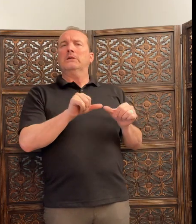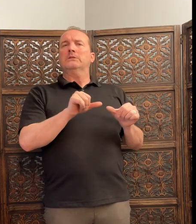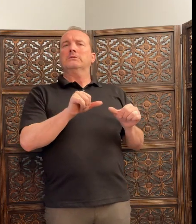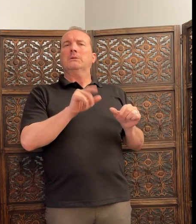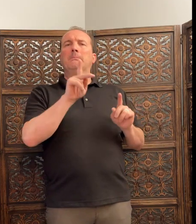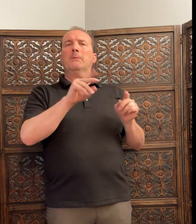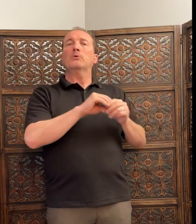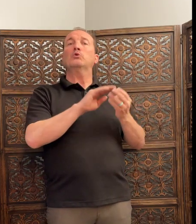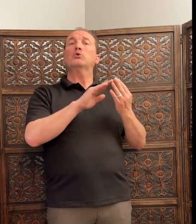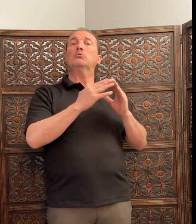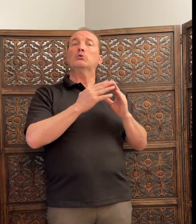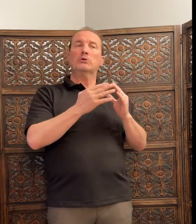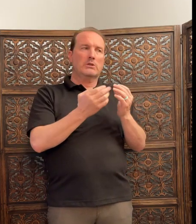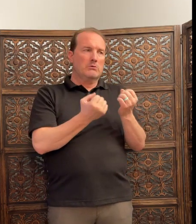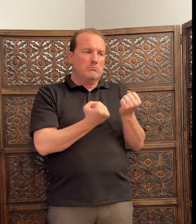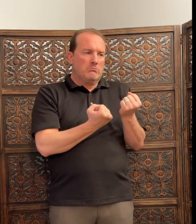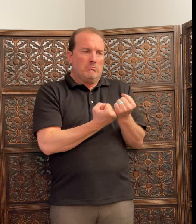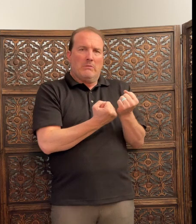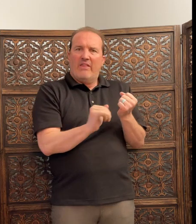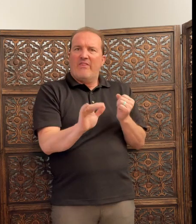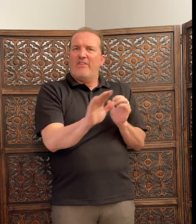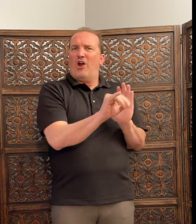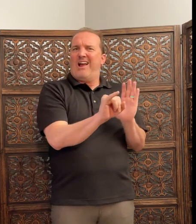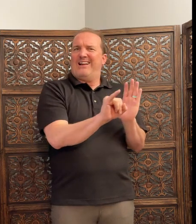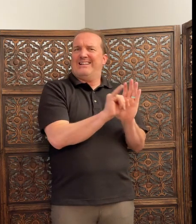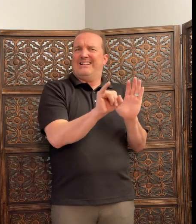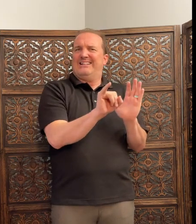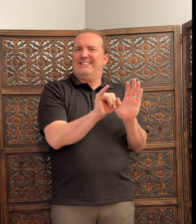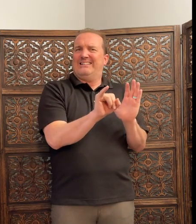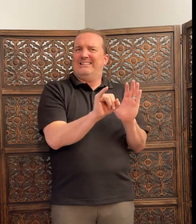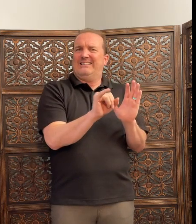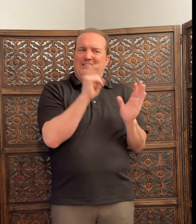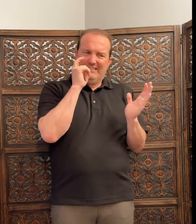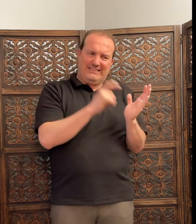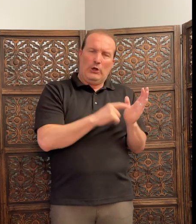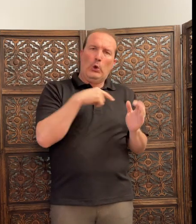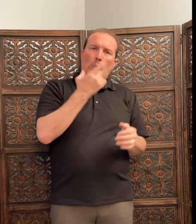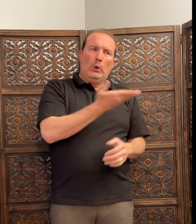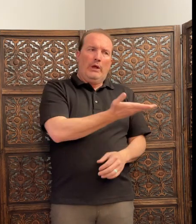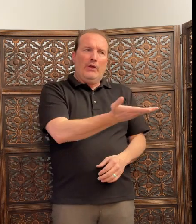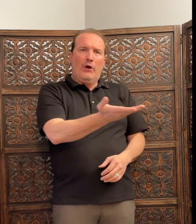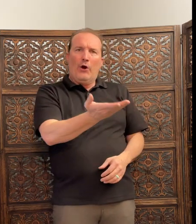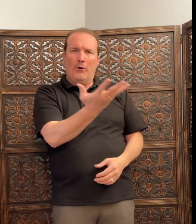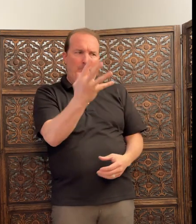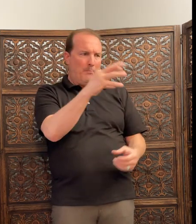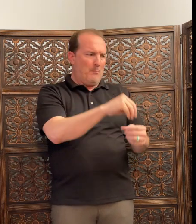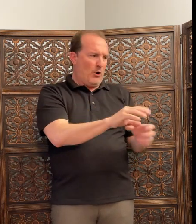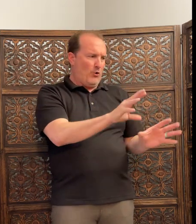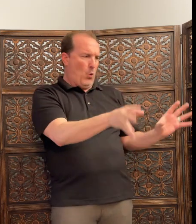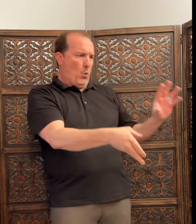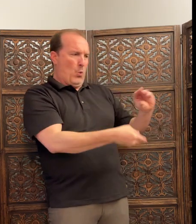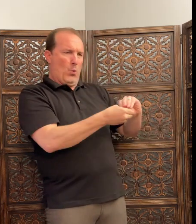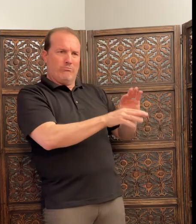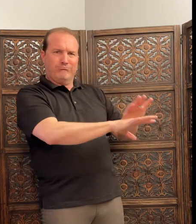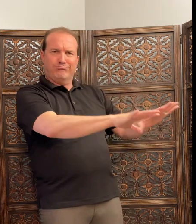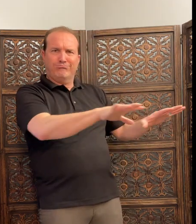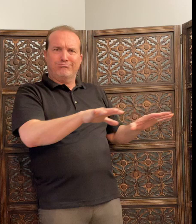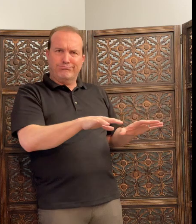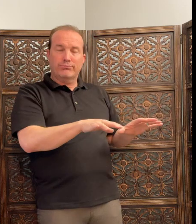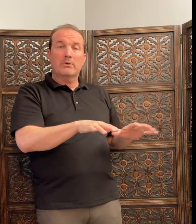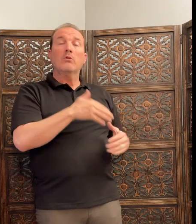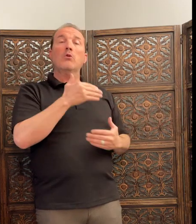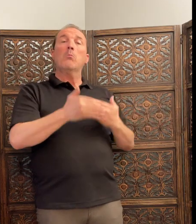social space where the folk of the community reinforce their identities by distinguishing who they are as part of this greater